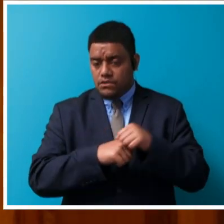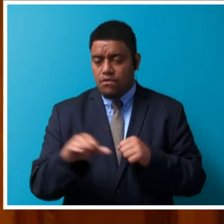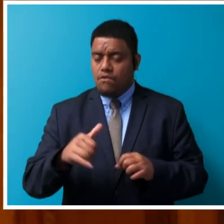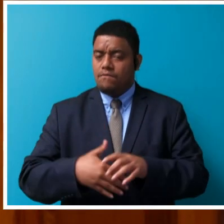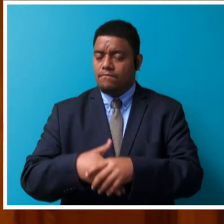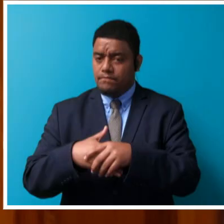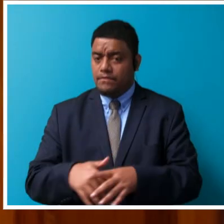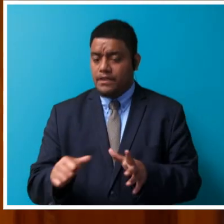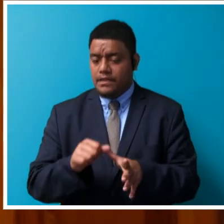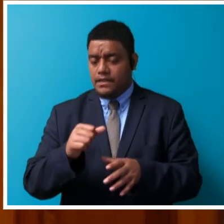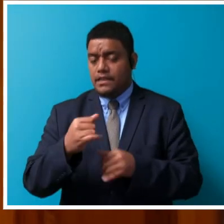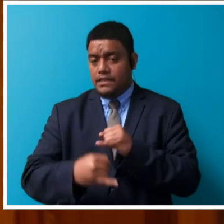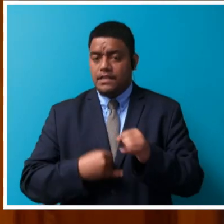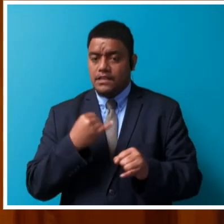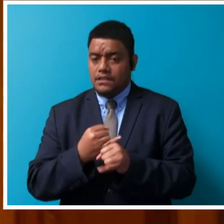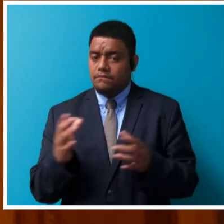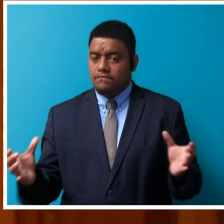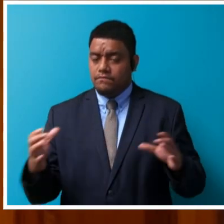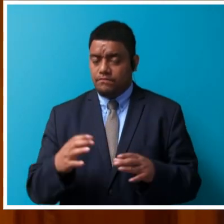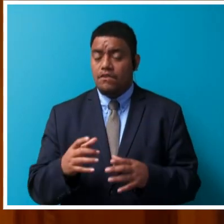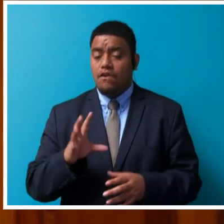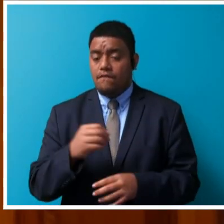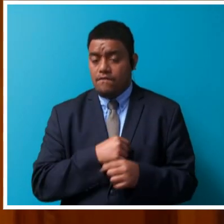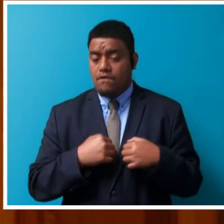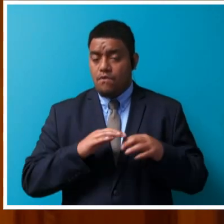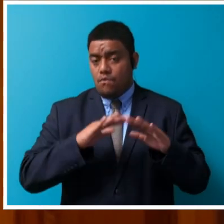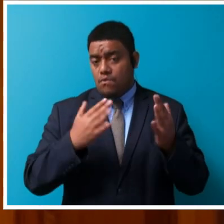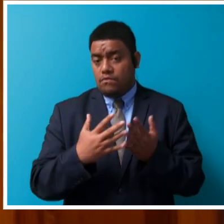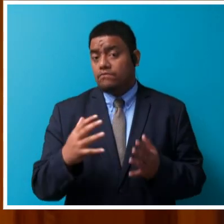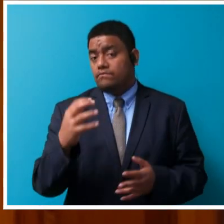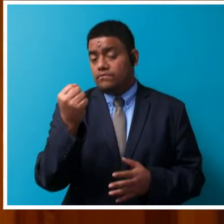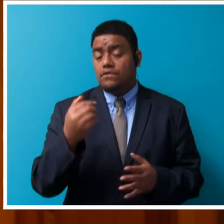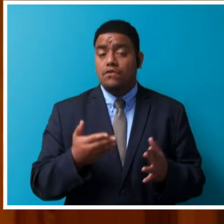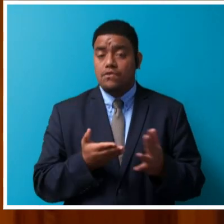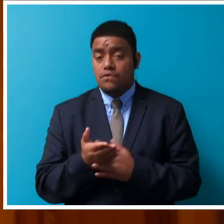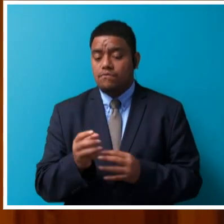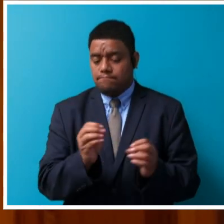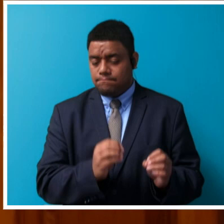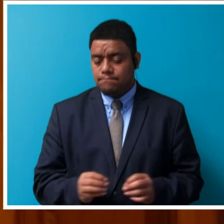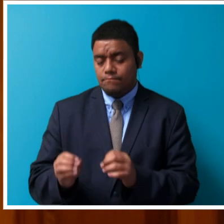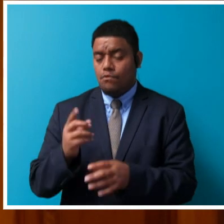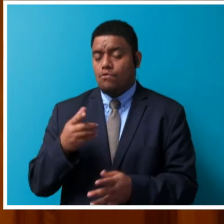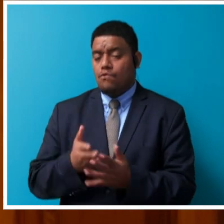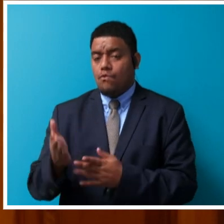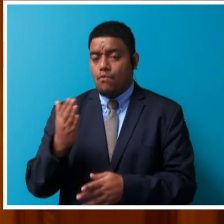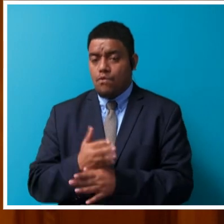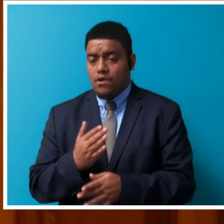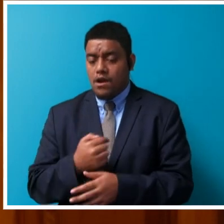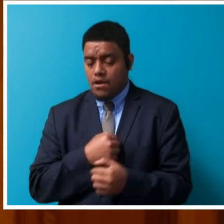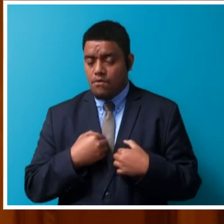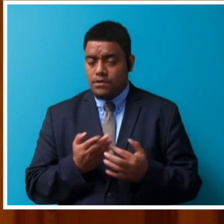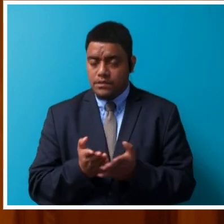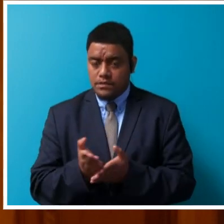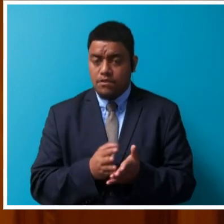at international summits. The true measure of our global success is found in the daily operational mechanics of our foreign service in